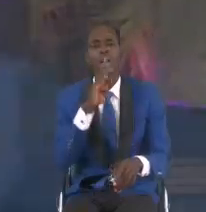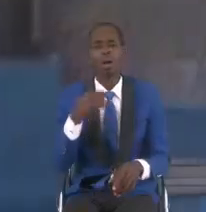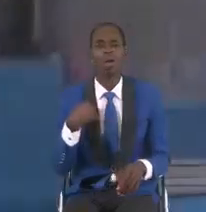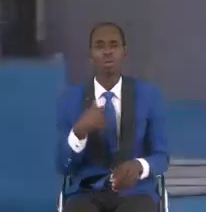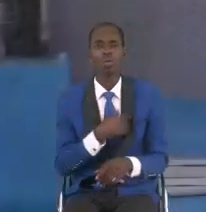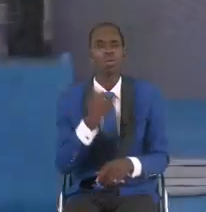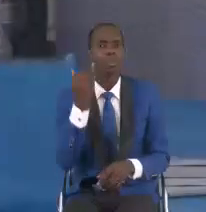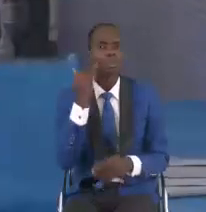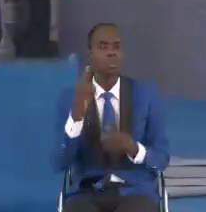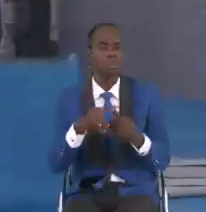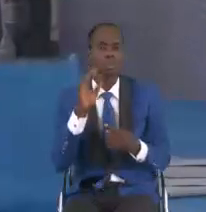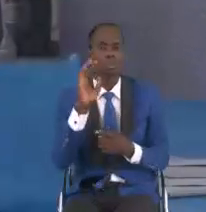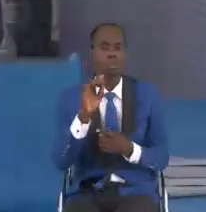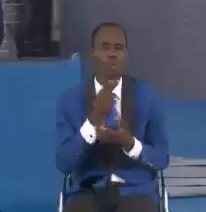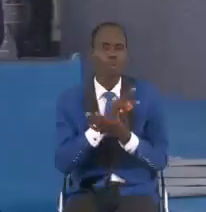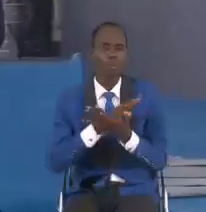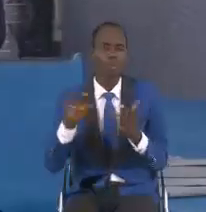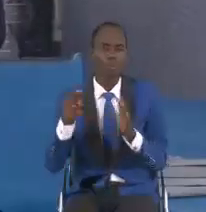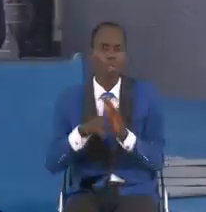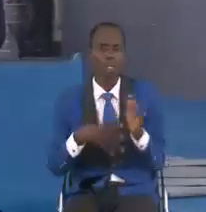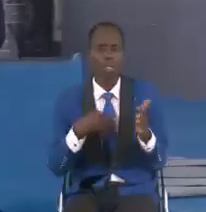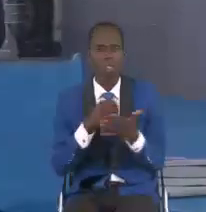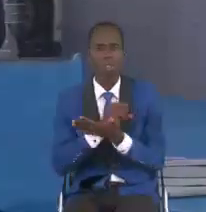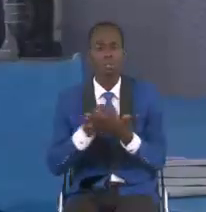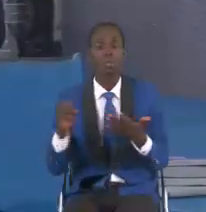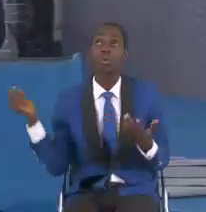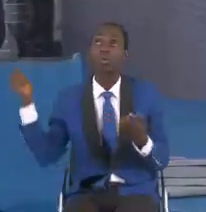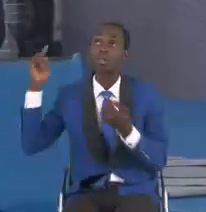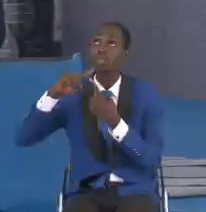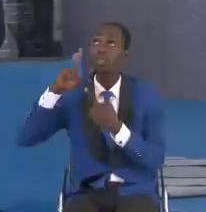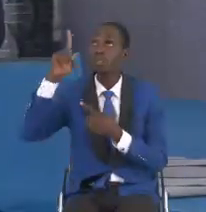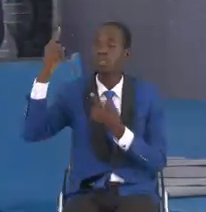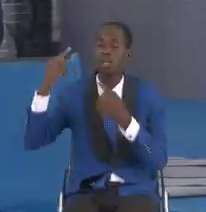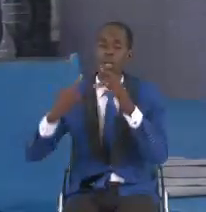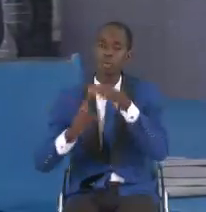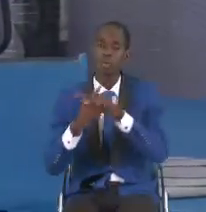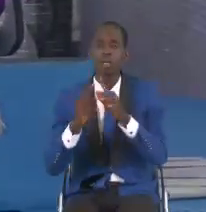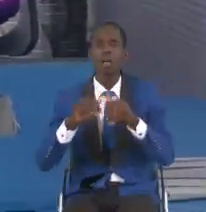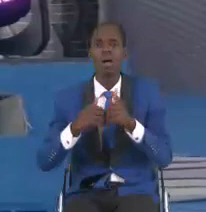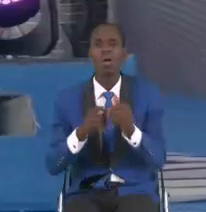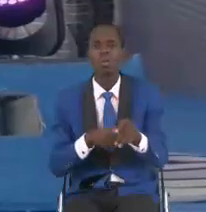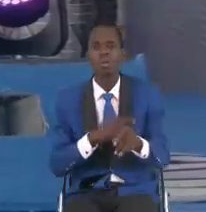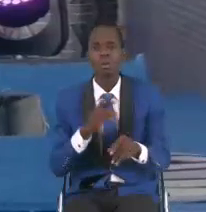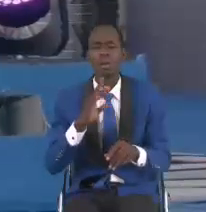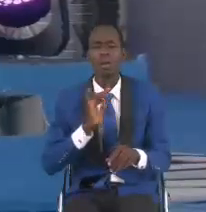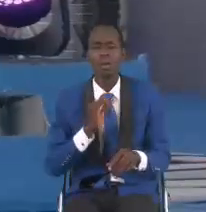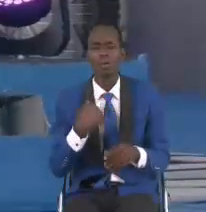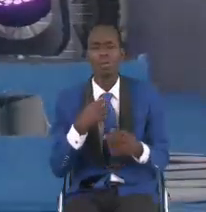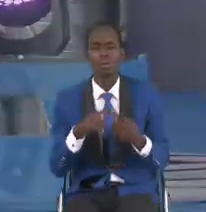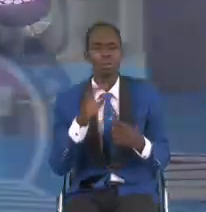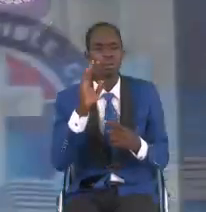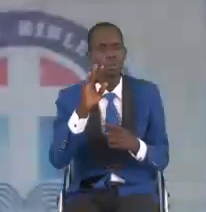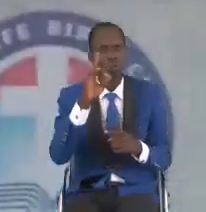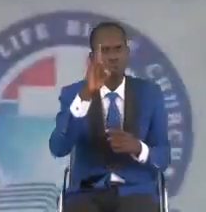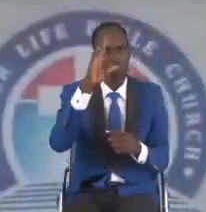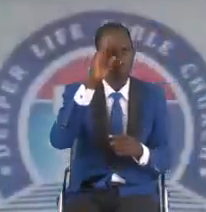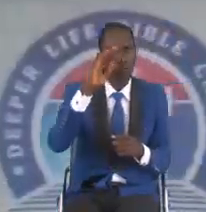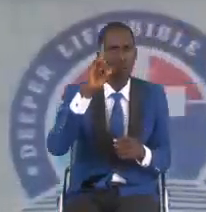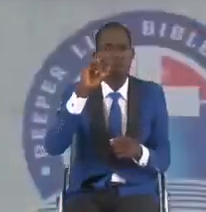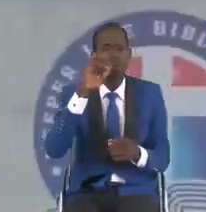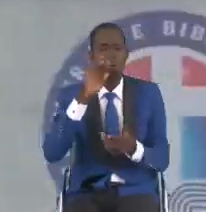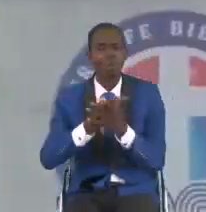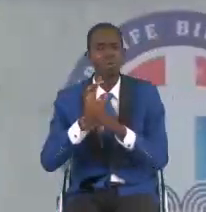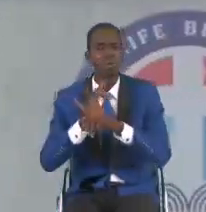and sanctification until it's appearing? How long are we to preach one man, one wife until death do us